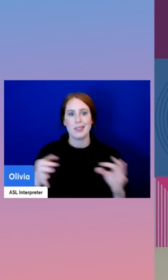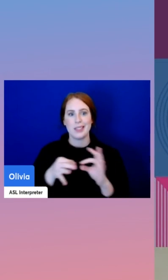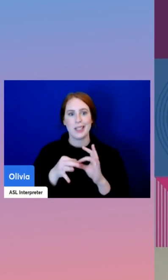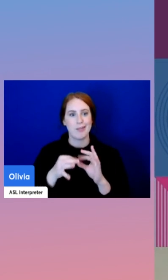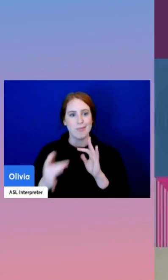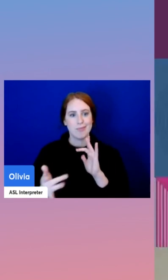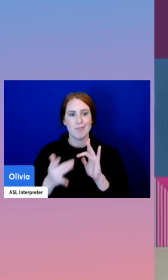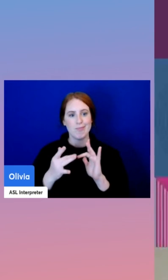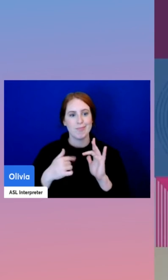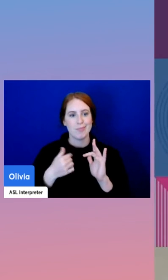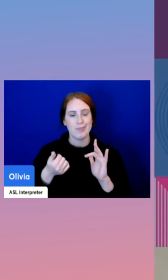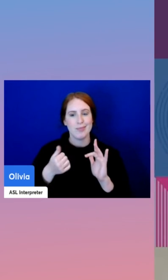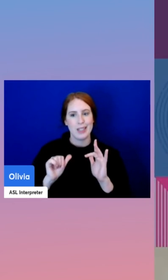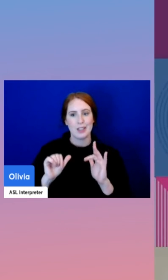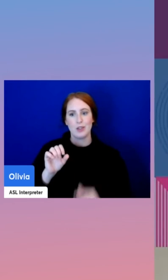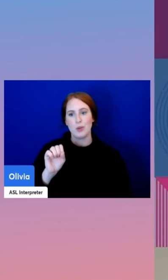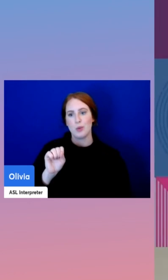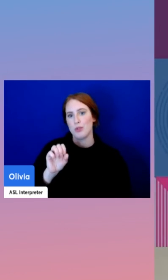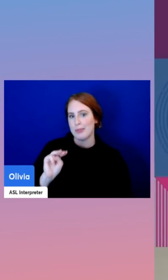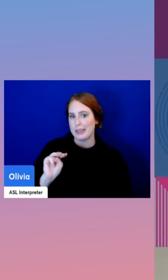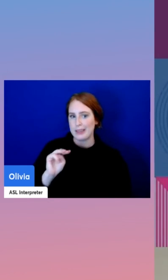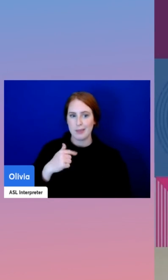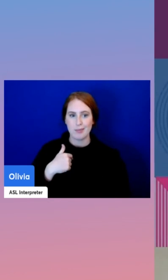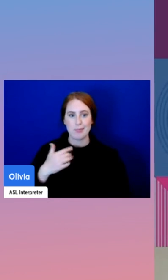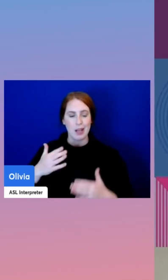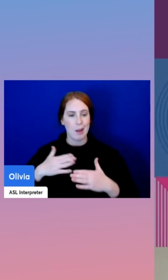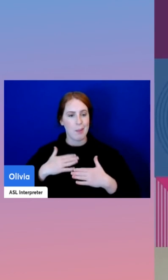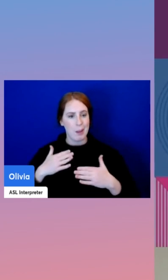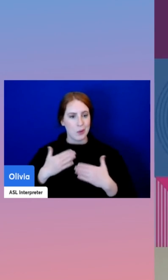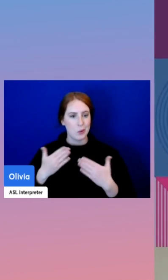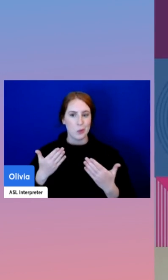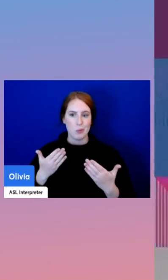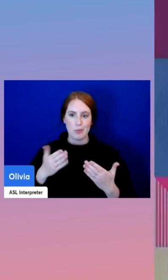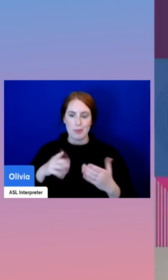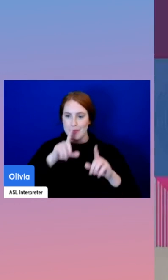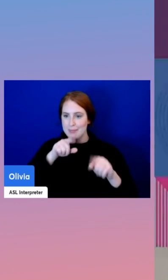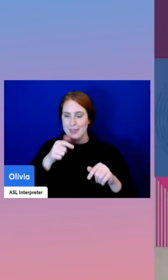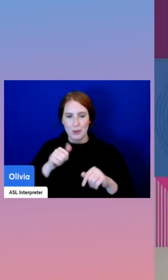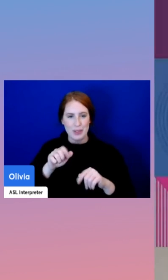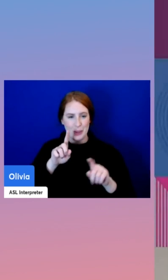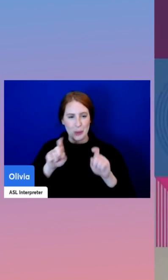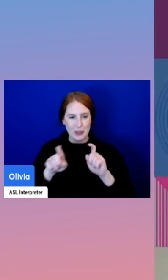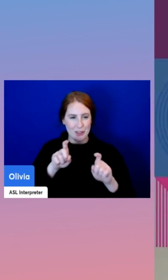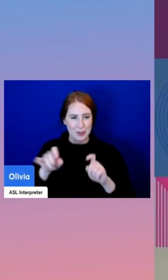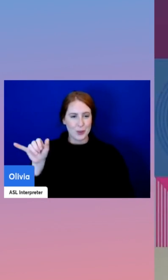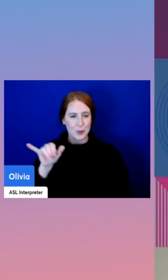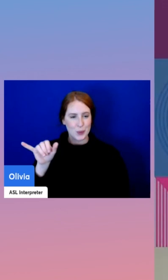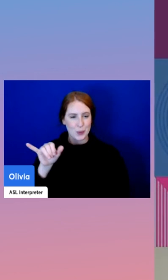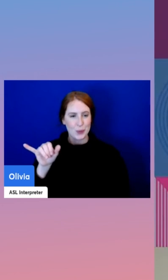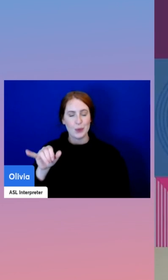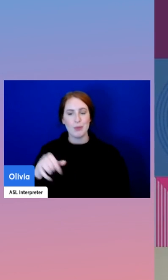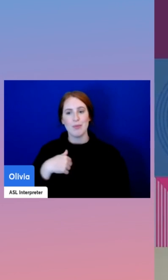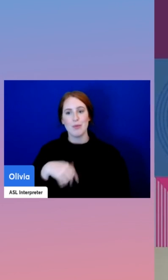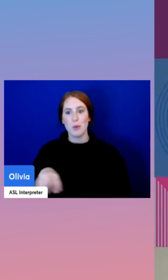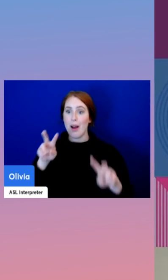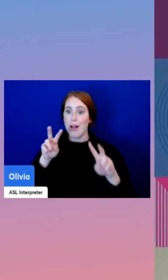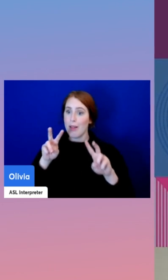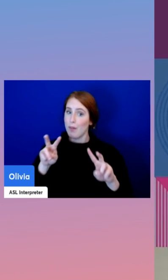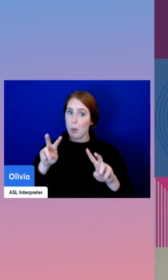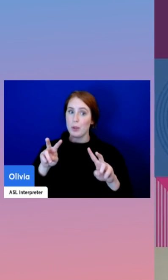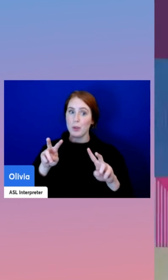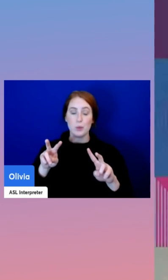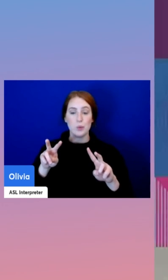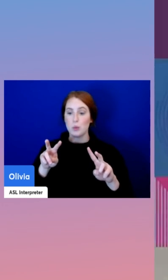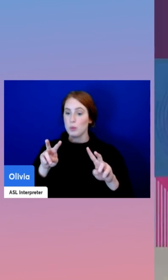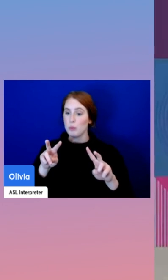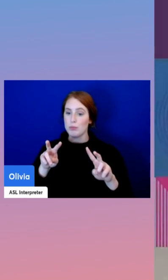of my socials. I'm happy to take any questions accordingly too. And I look forward to being able